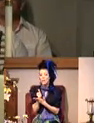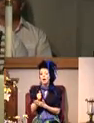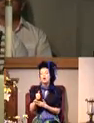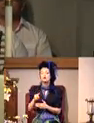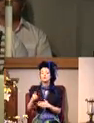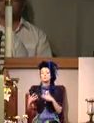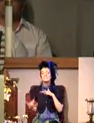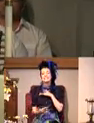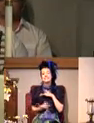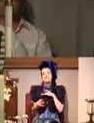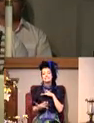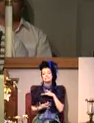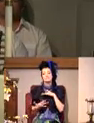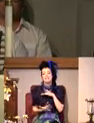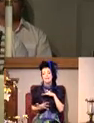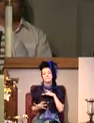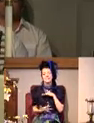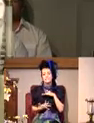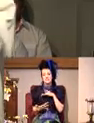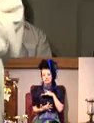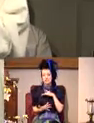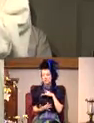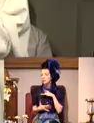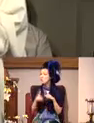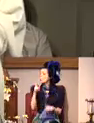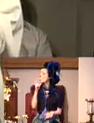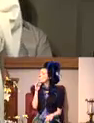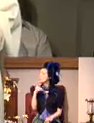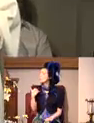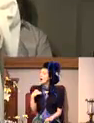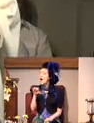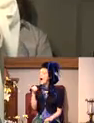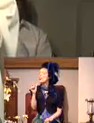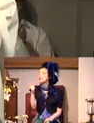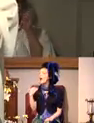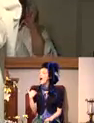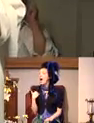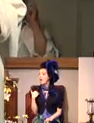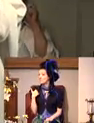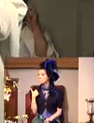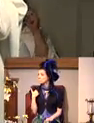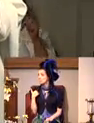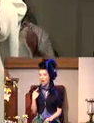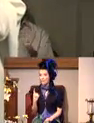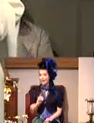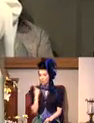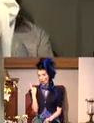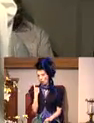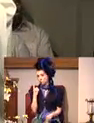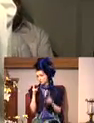Resentments. Anybody else have resentments? Am I the only one?